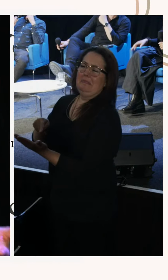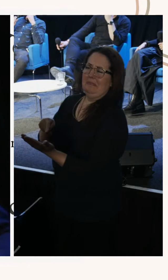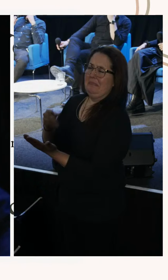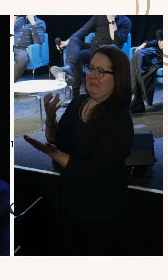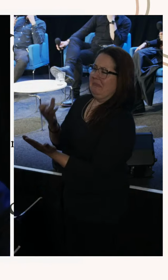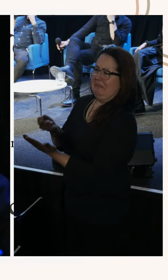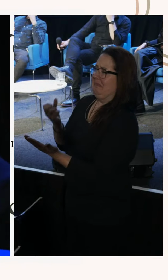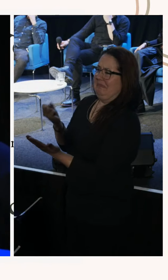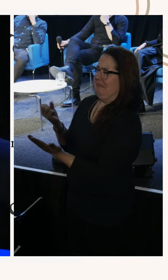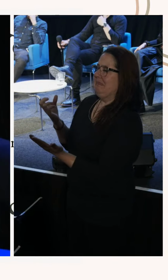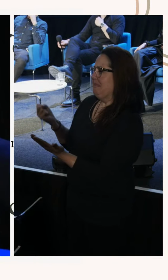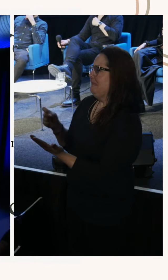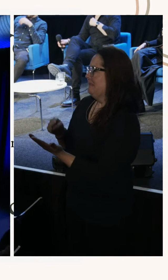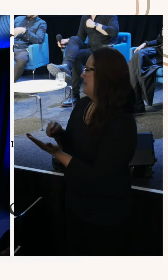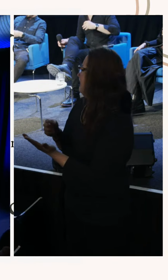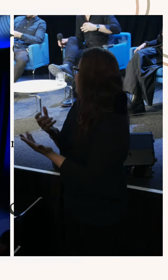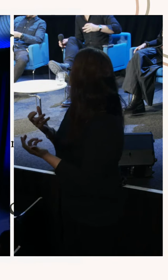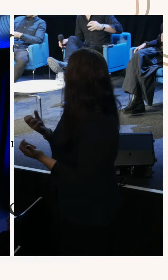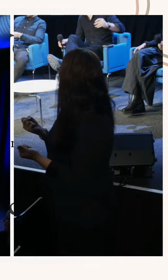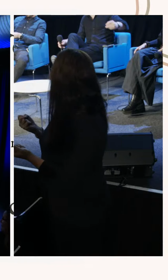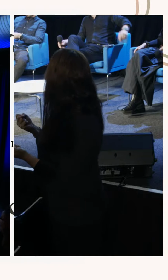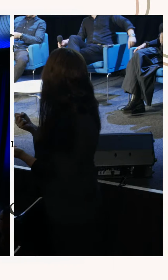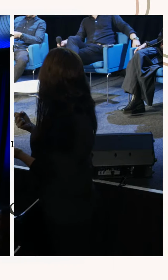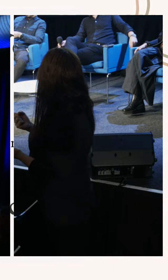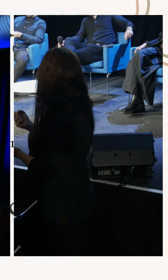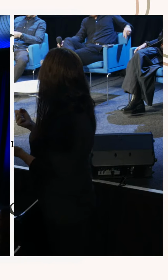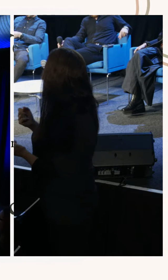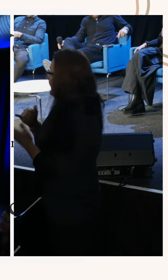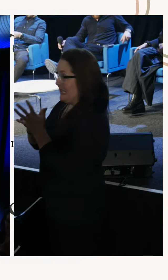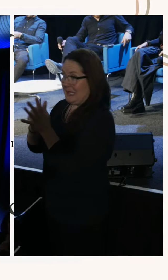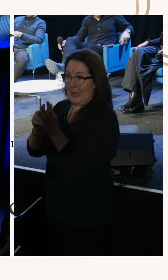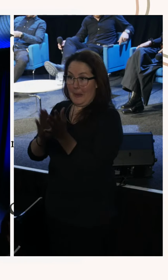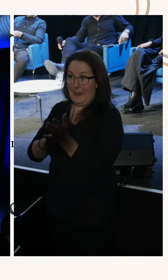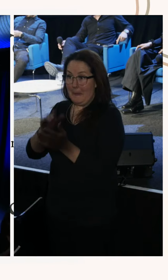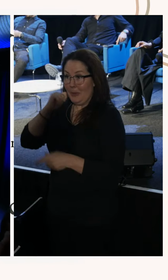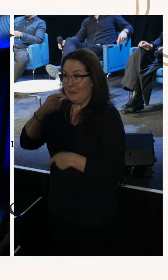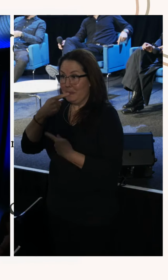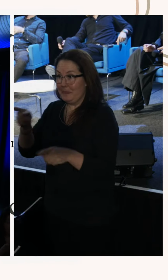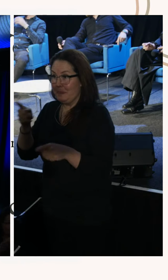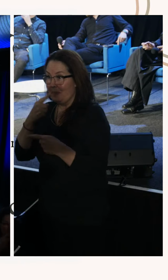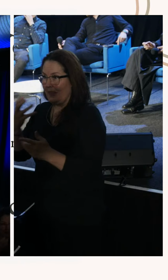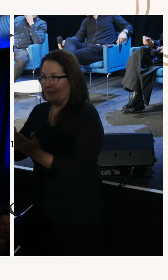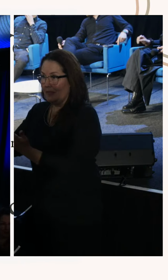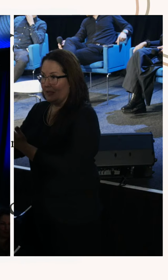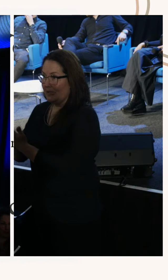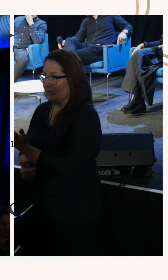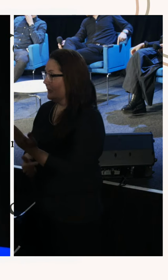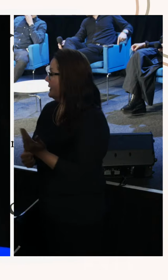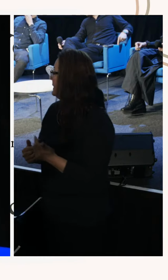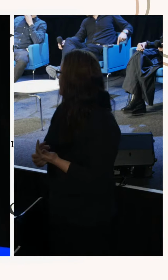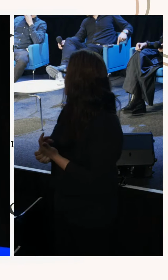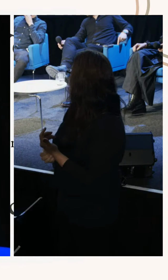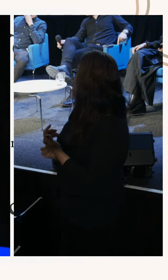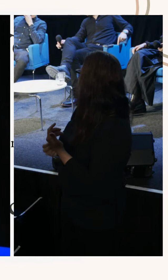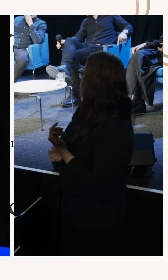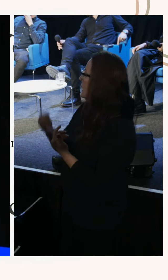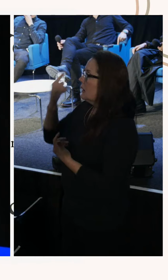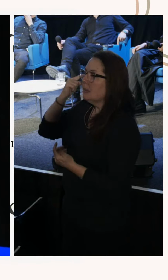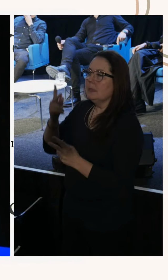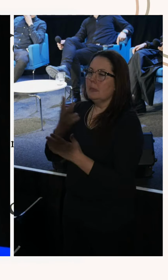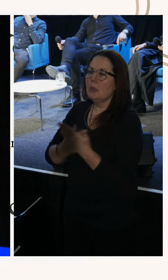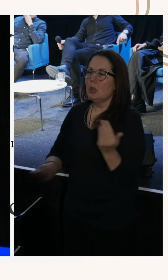mean... Like what? Sam's going to tell us about that. So, He's got a list. You know, like in some respects, I think that both